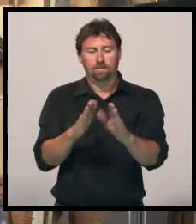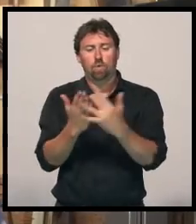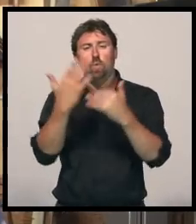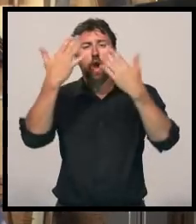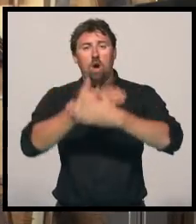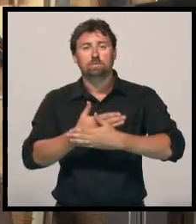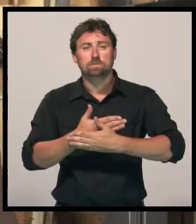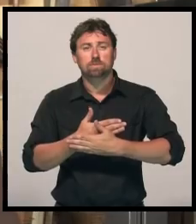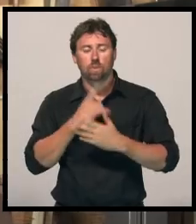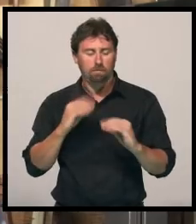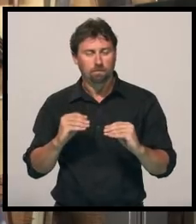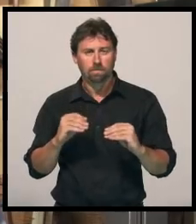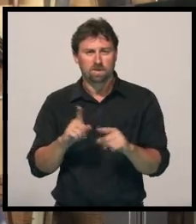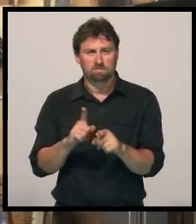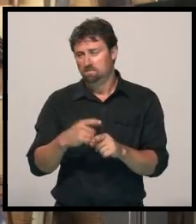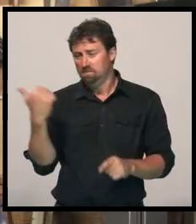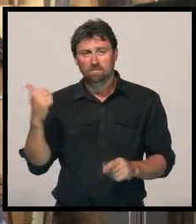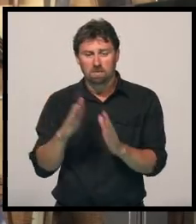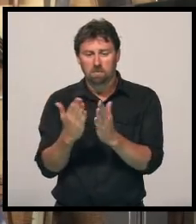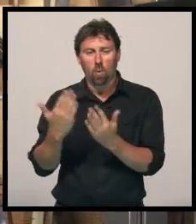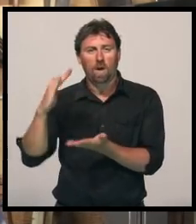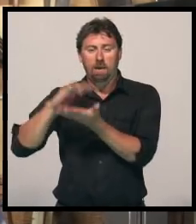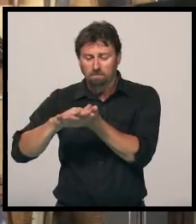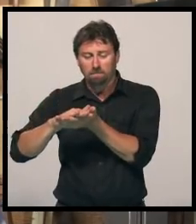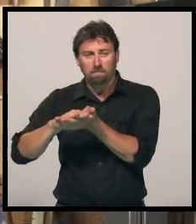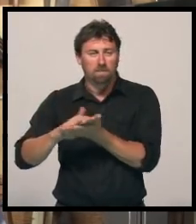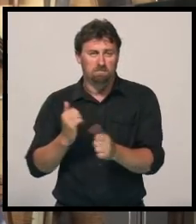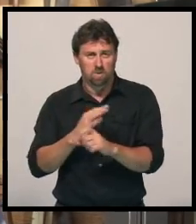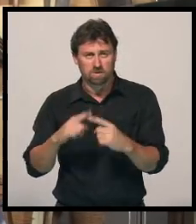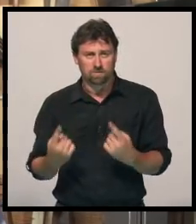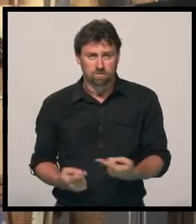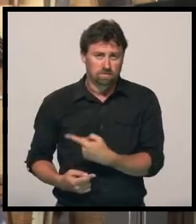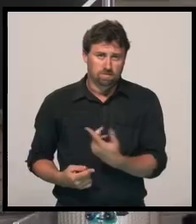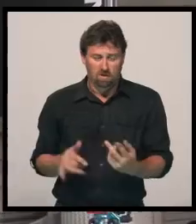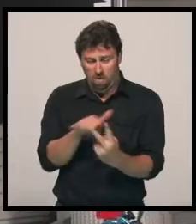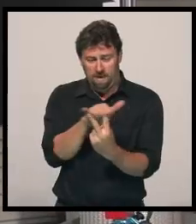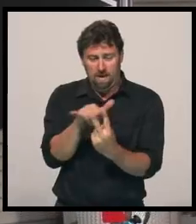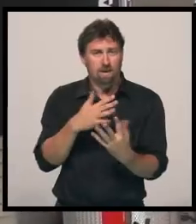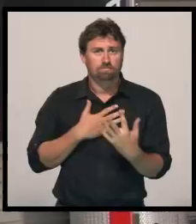it's going to do exactly the same job as this press. I'll just put this in here.